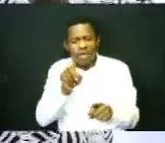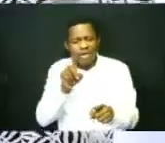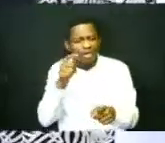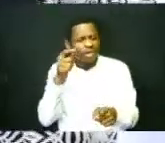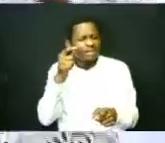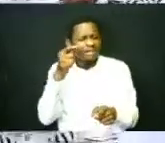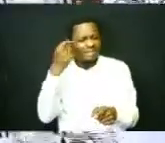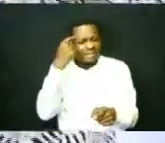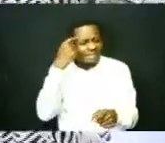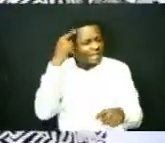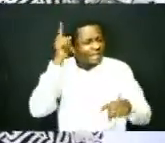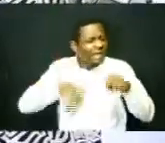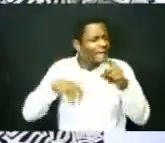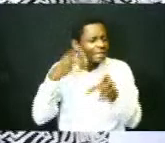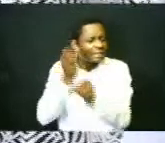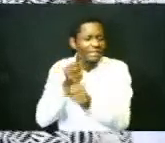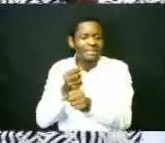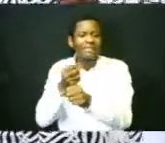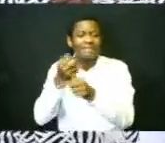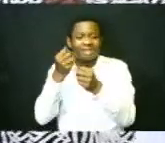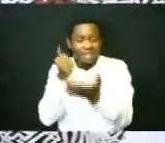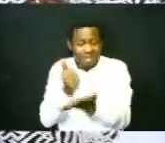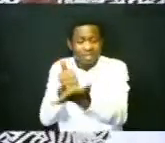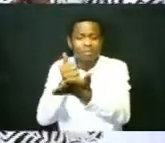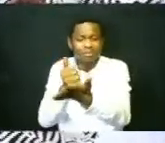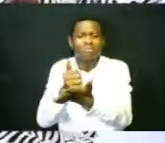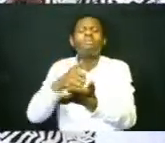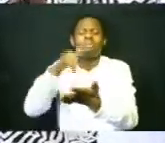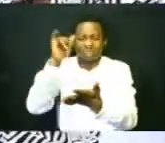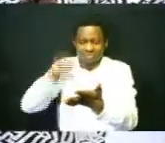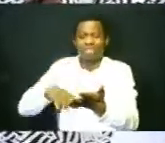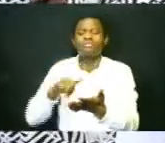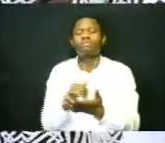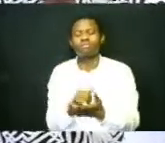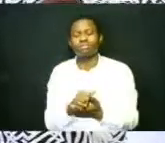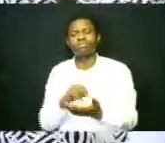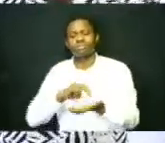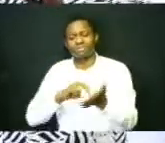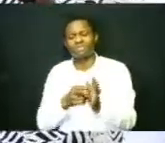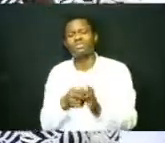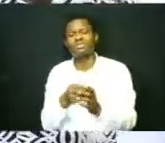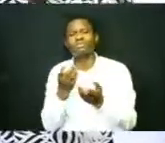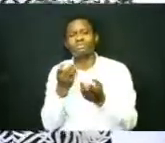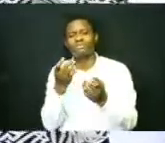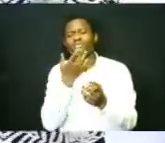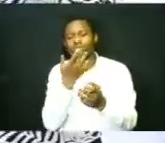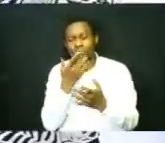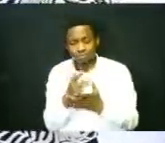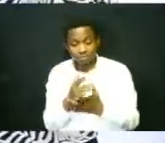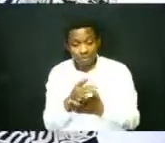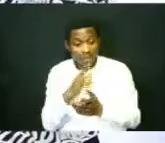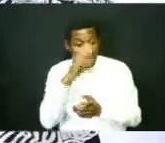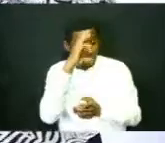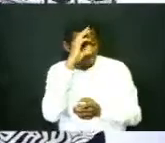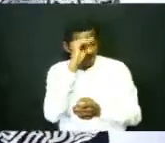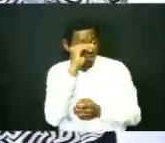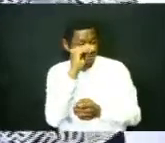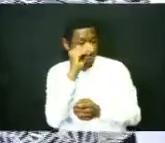we meet this gentleman at the pool of Bethesda. And at an